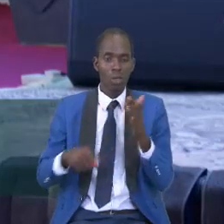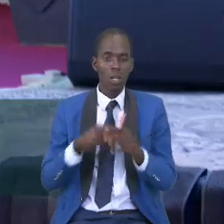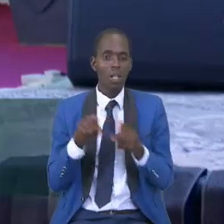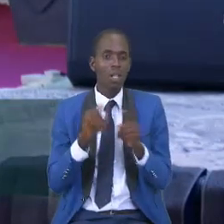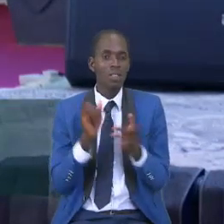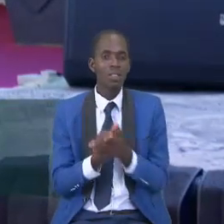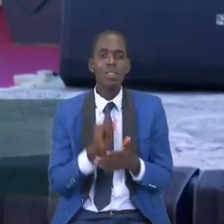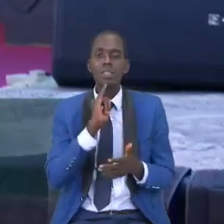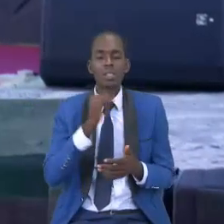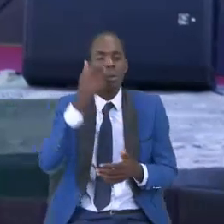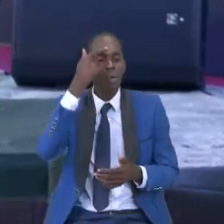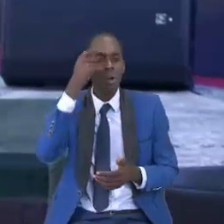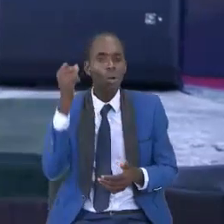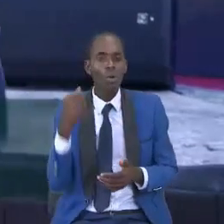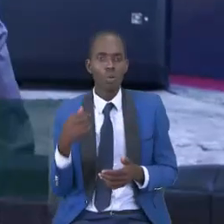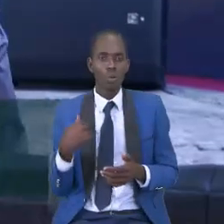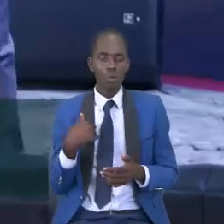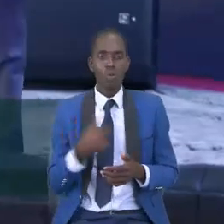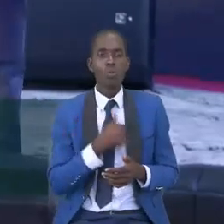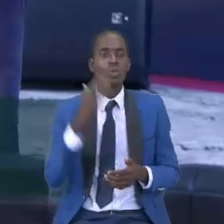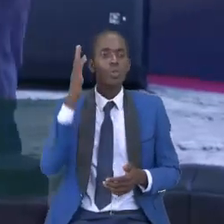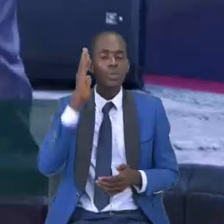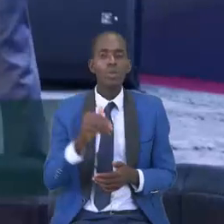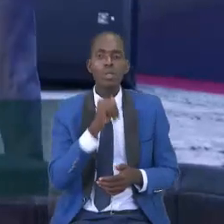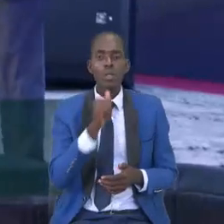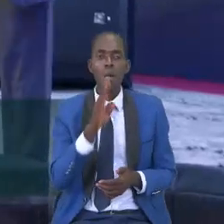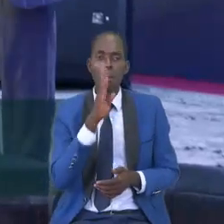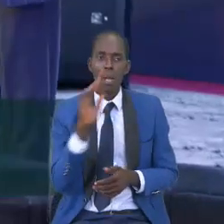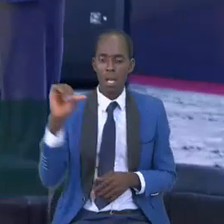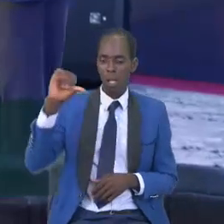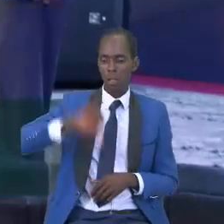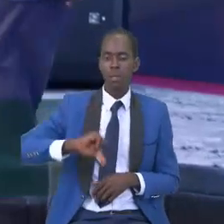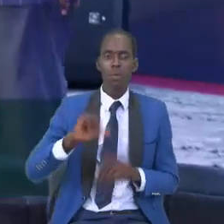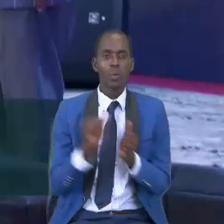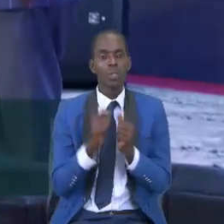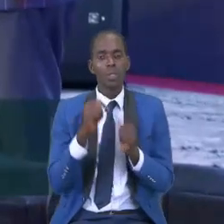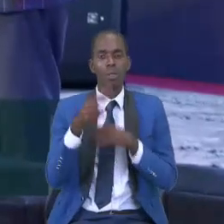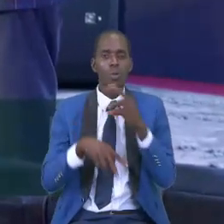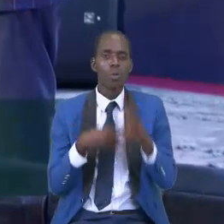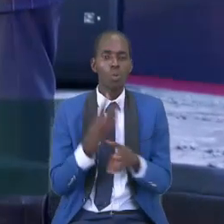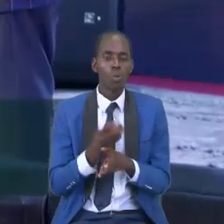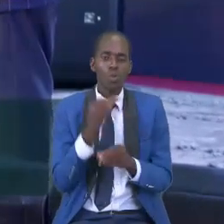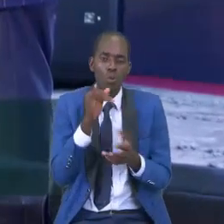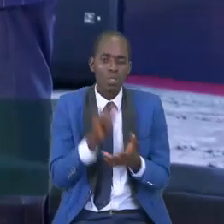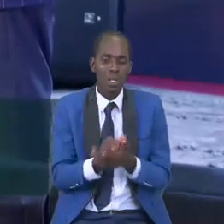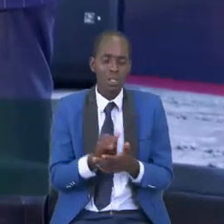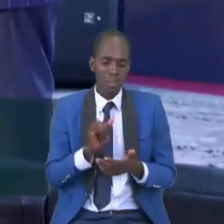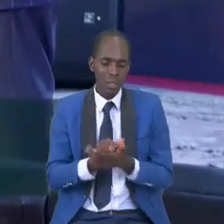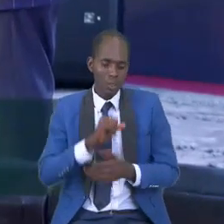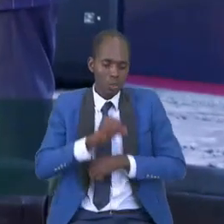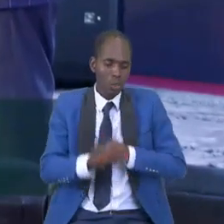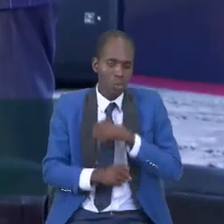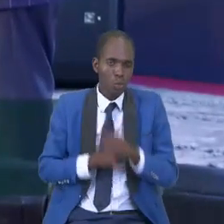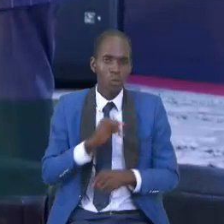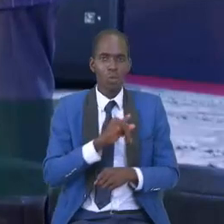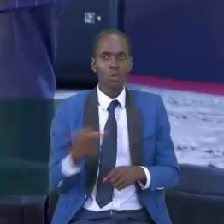so that we should not be condemned with the world. It is so that that suffering will make us